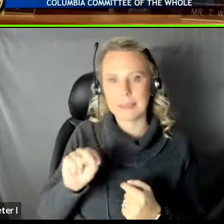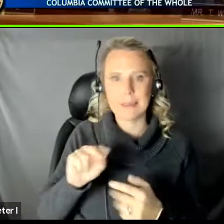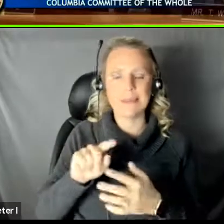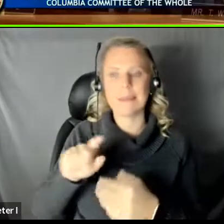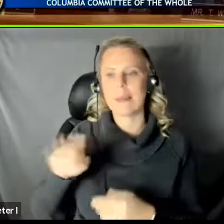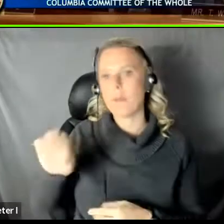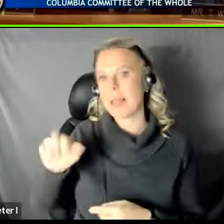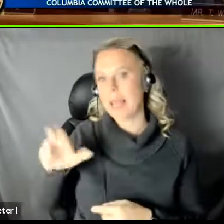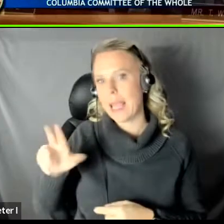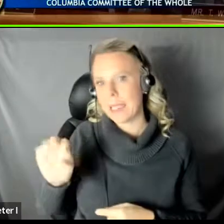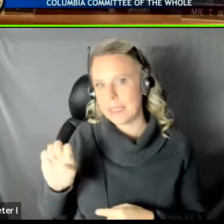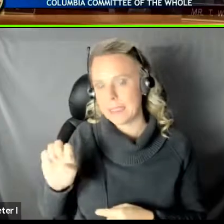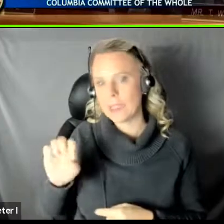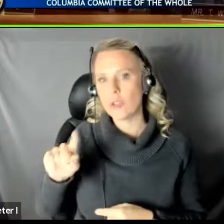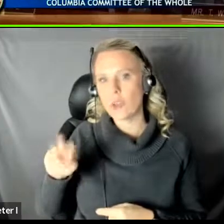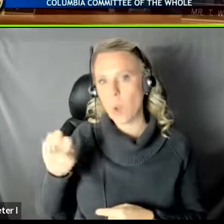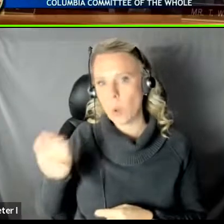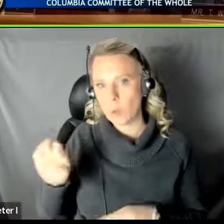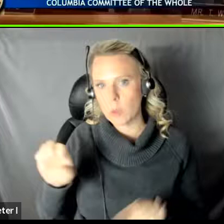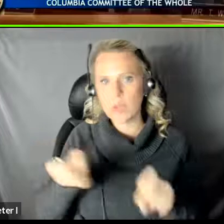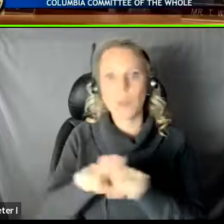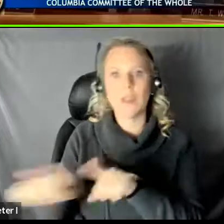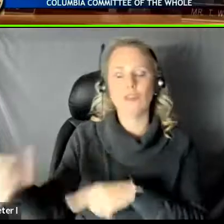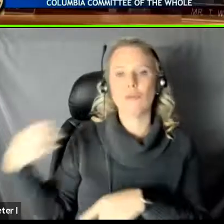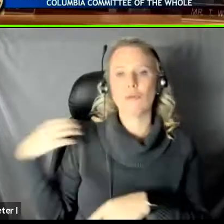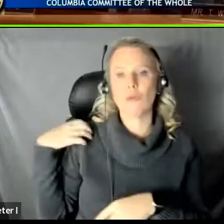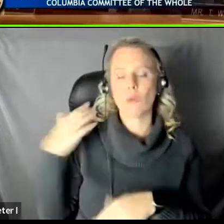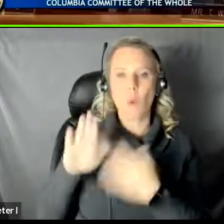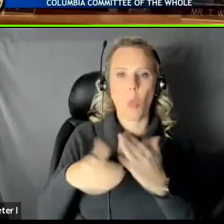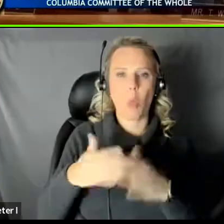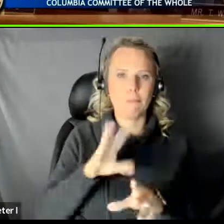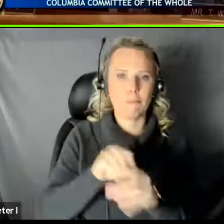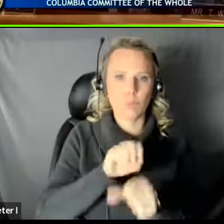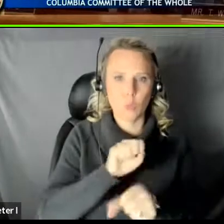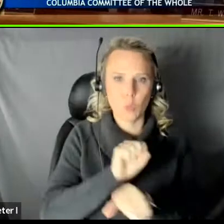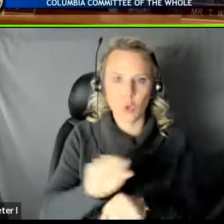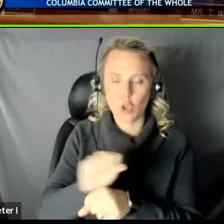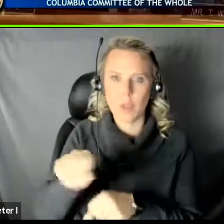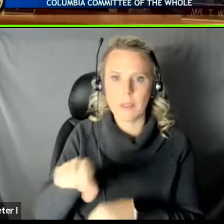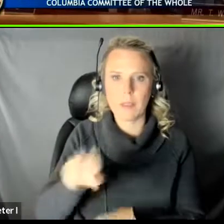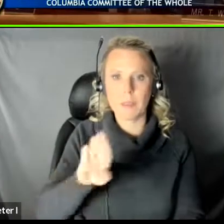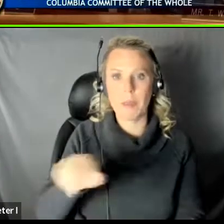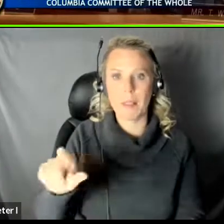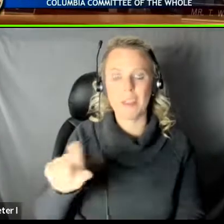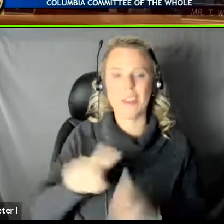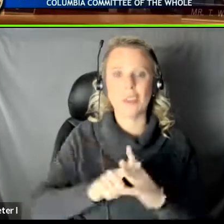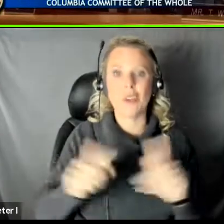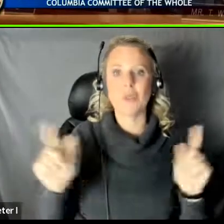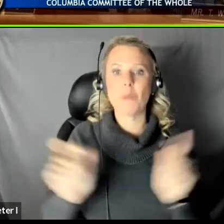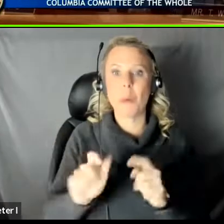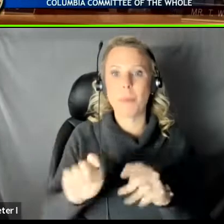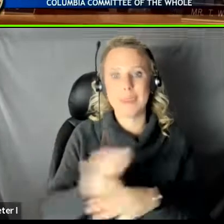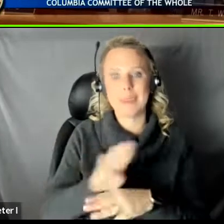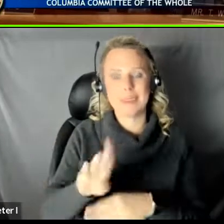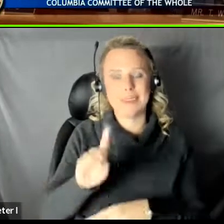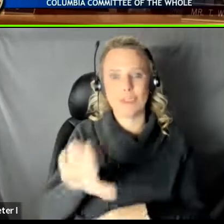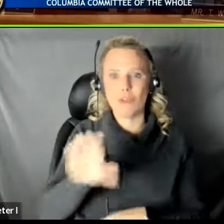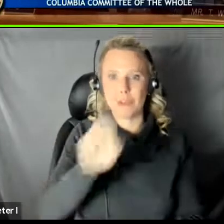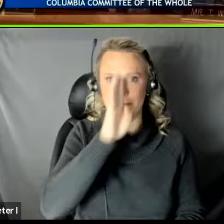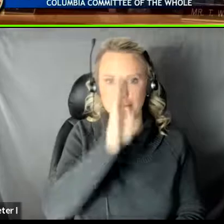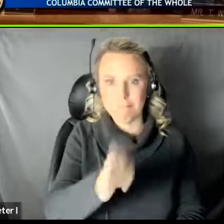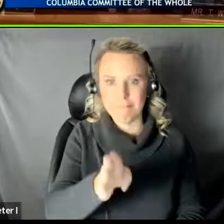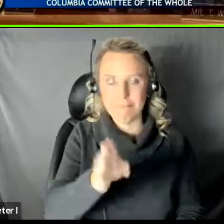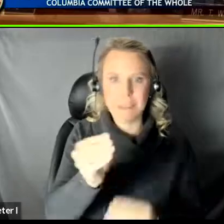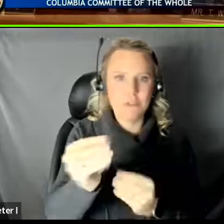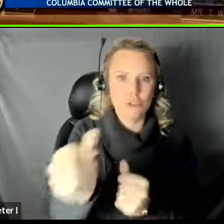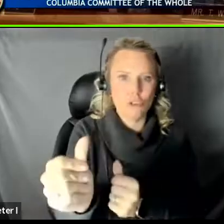team, and you, Mr. Chairman, for your partnership on this important bill. Starting a small business in the district should be straightforward,